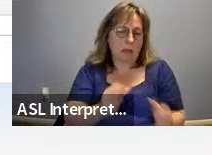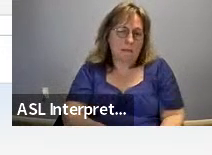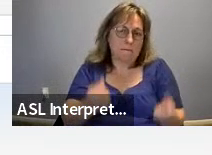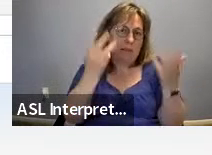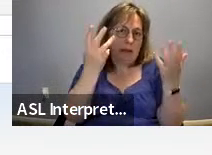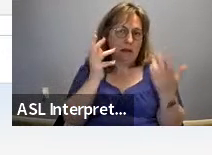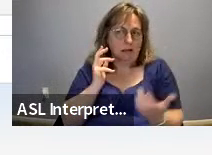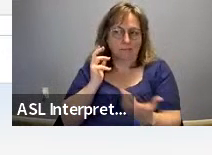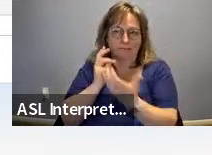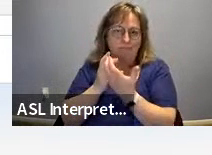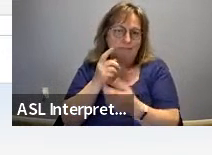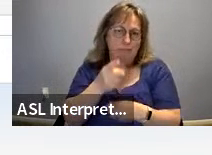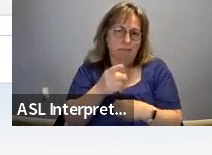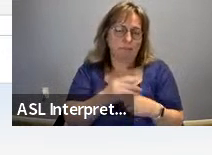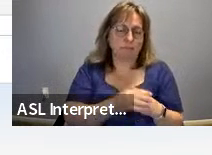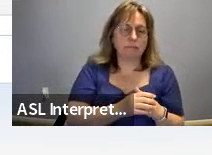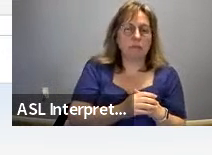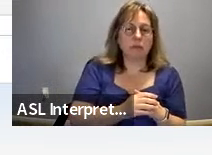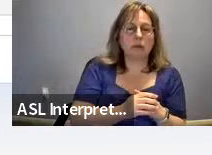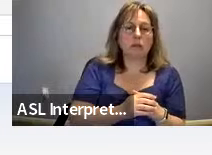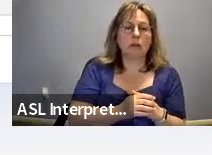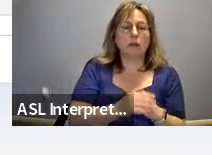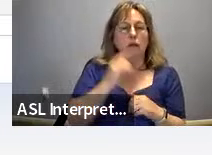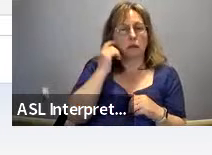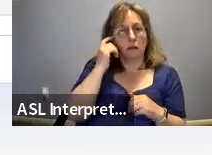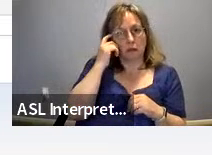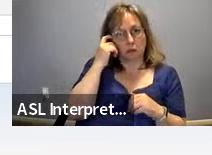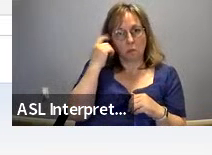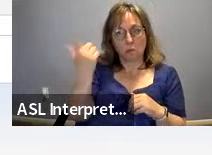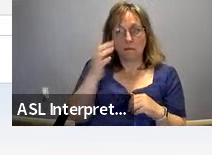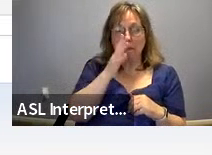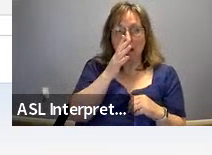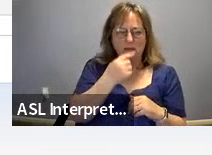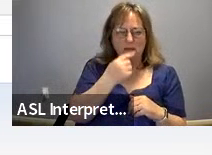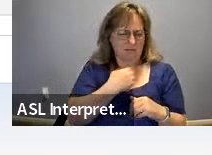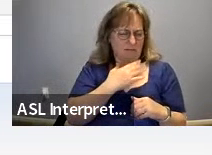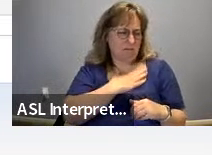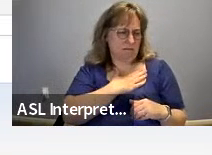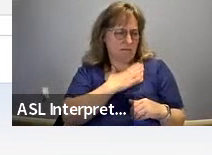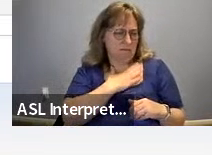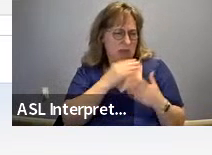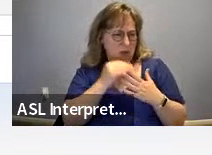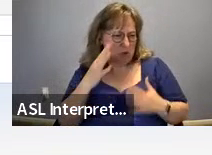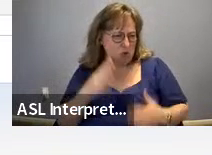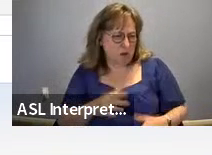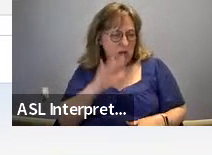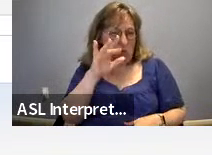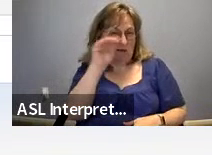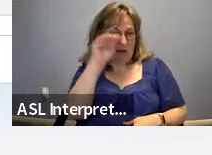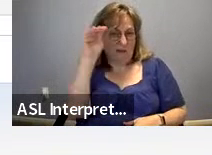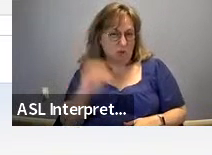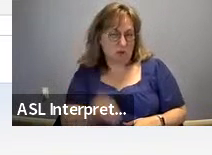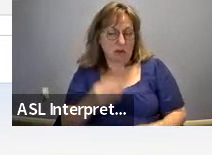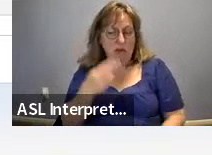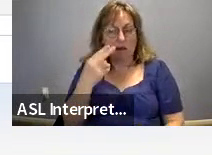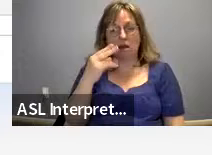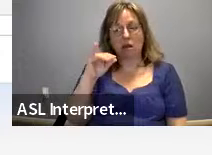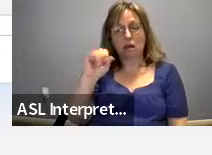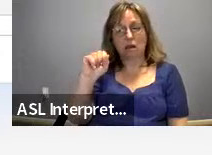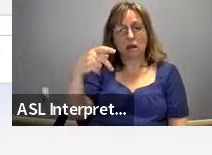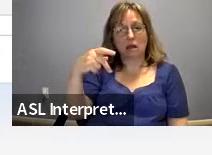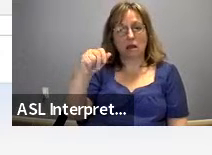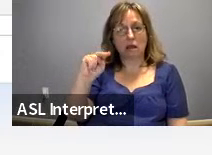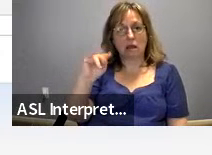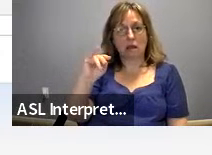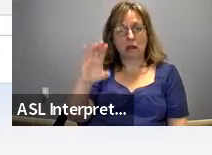A parent asked me, you know, my student is 25% Hispanic. What do I choose? And I said, whatever you feel like you